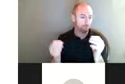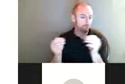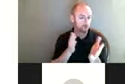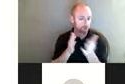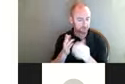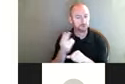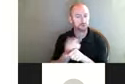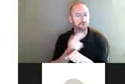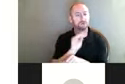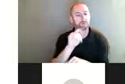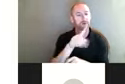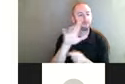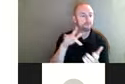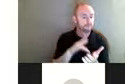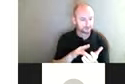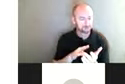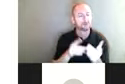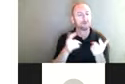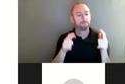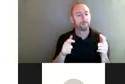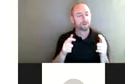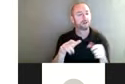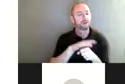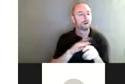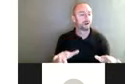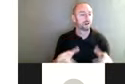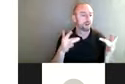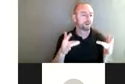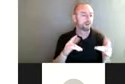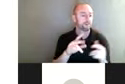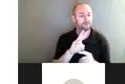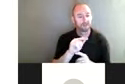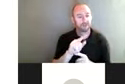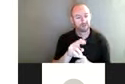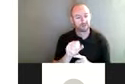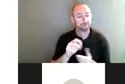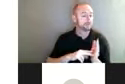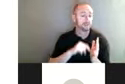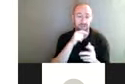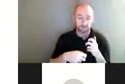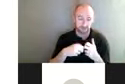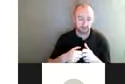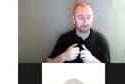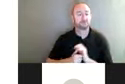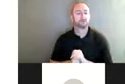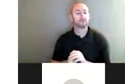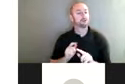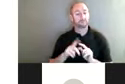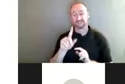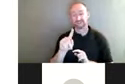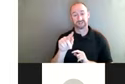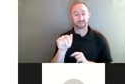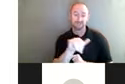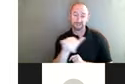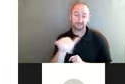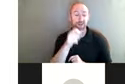go with the map in the middle where we see larger areas with lighter low values, suggesting there isn't much of a problem. But the data is exactly the same.